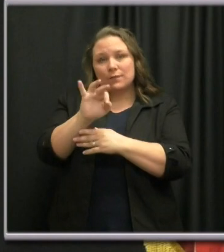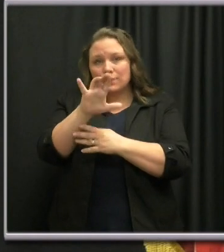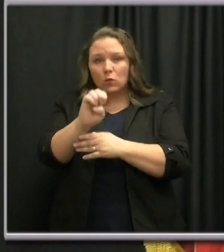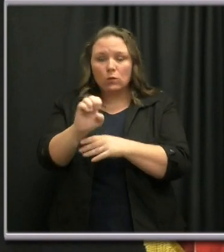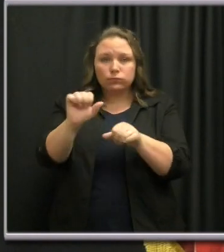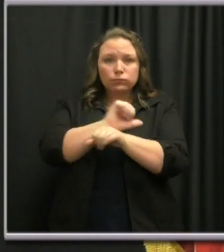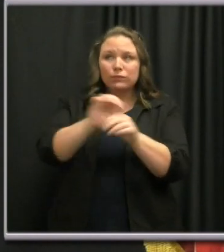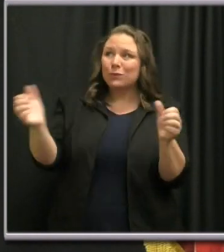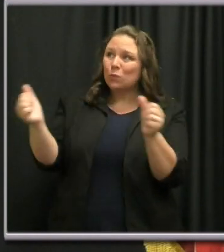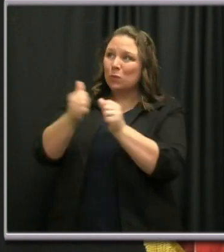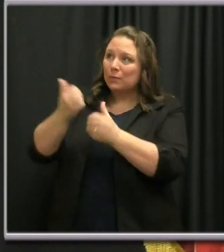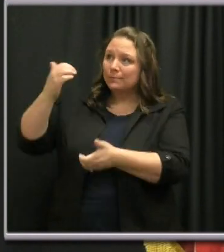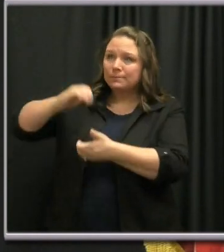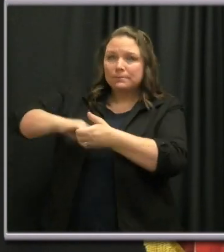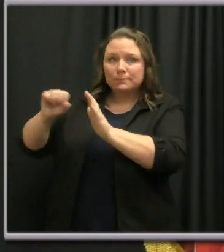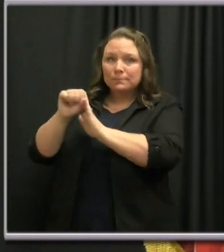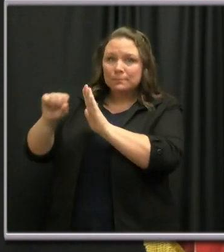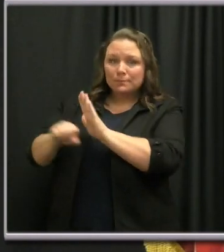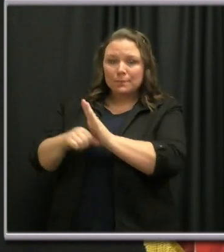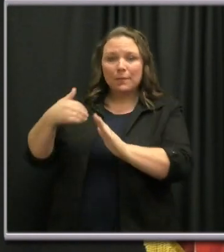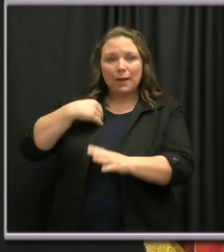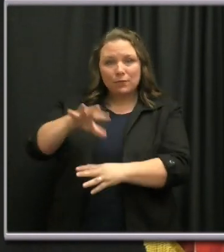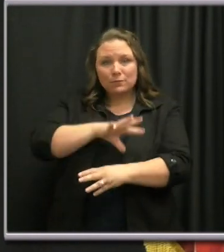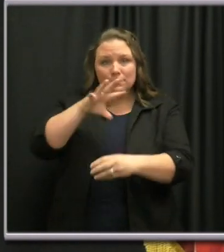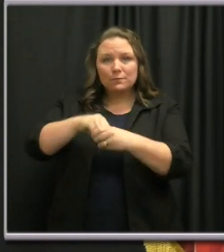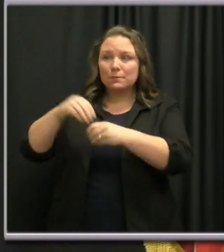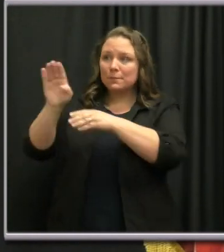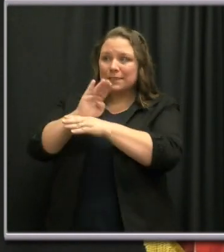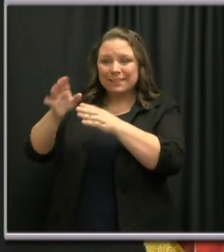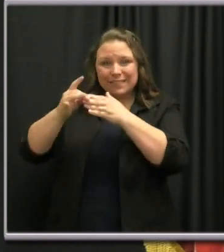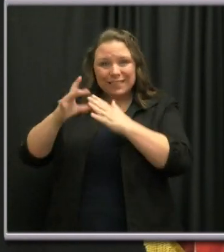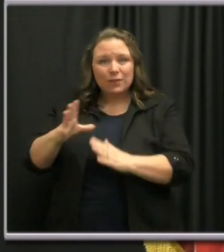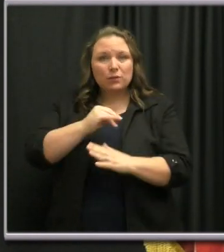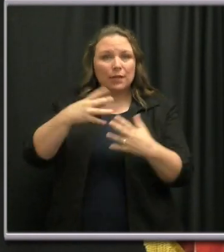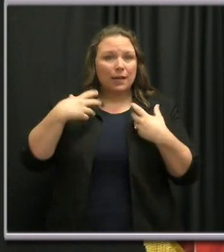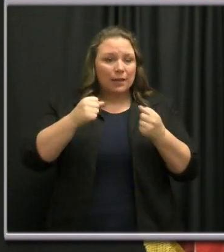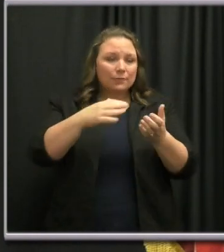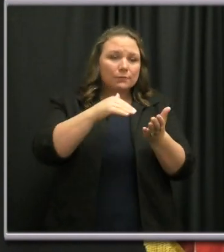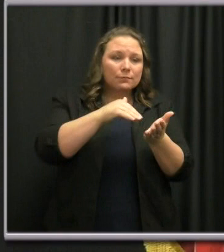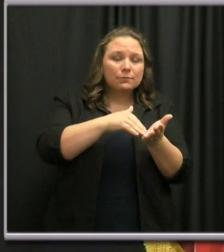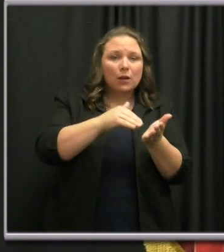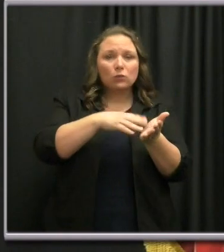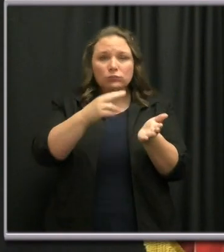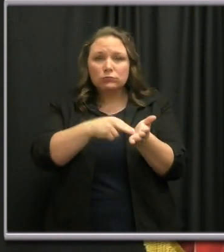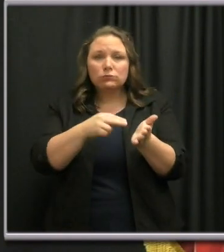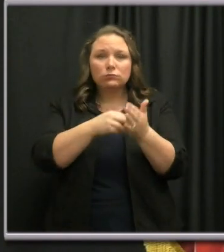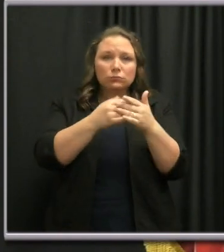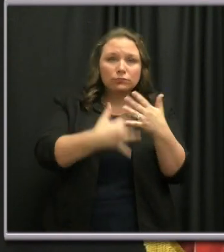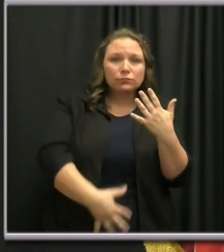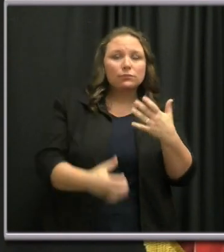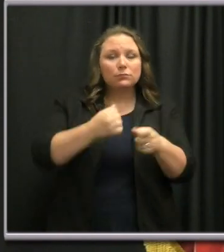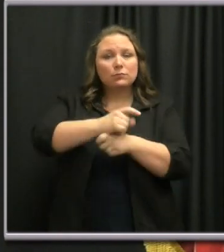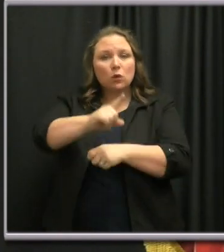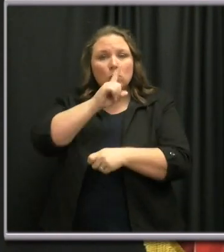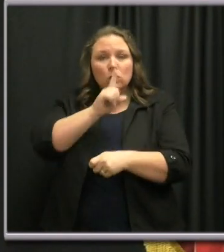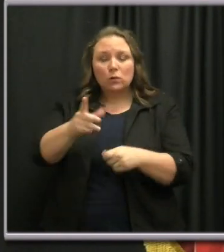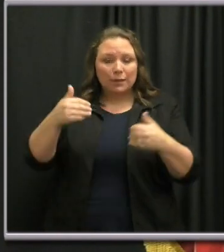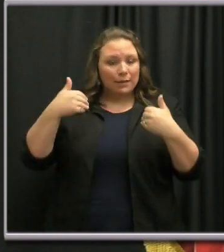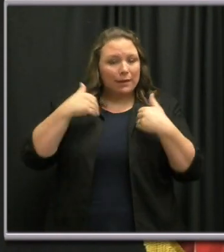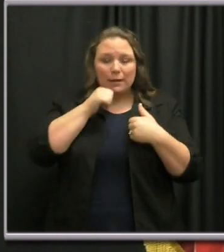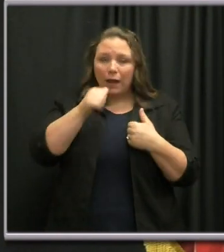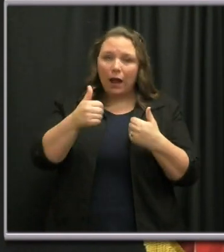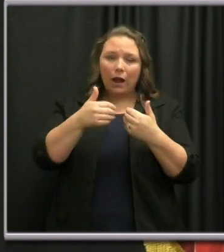and is composed of both business leaders and healthcare professionals. It will make sure we do not lose the